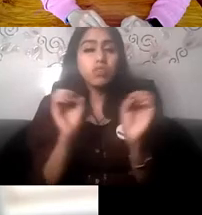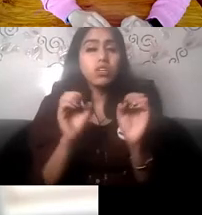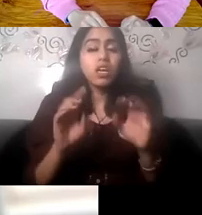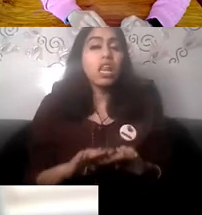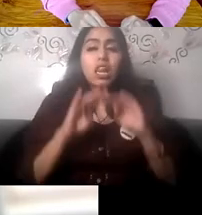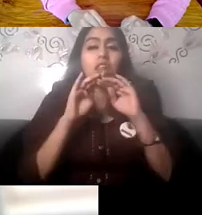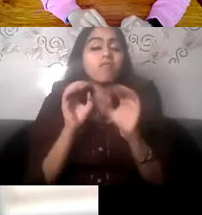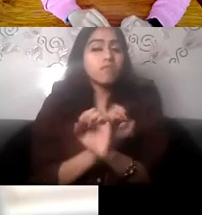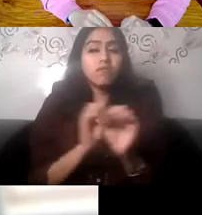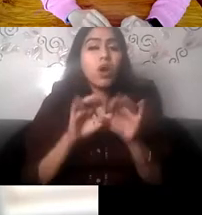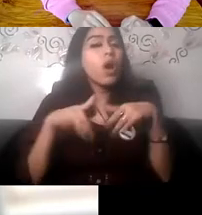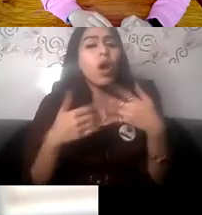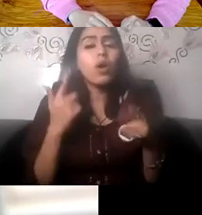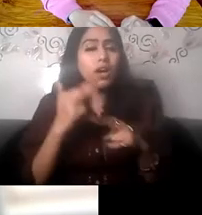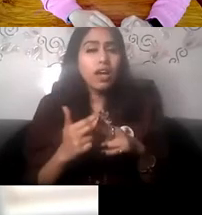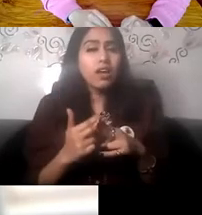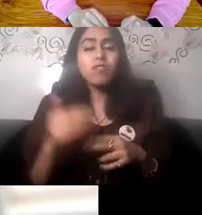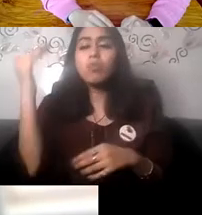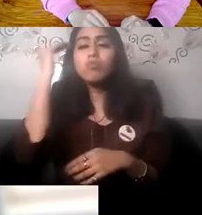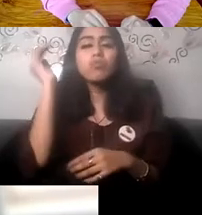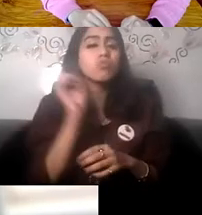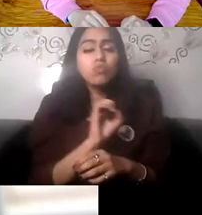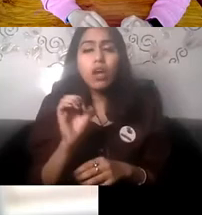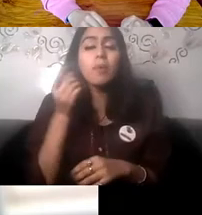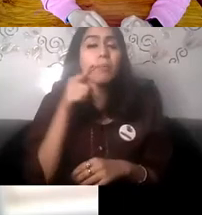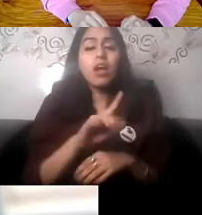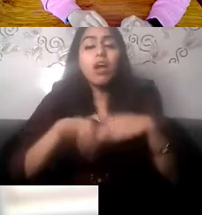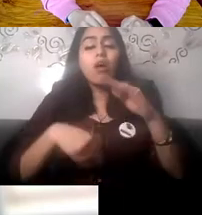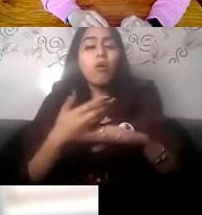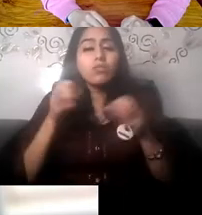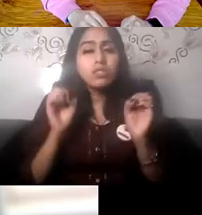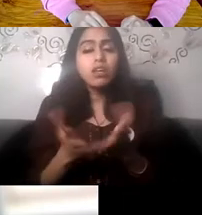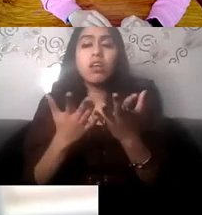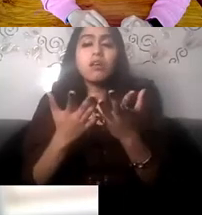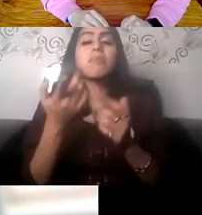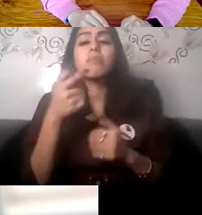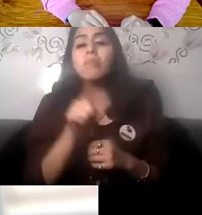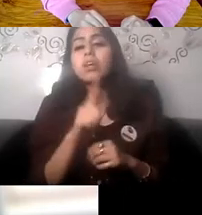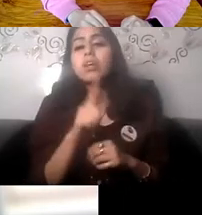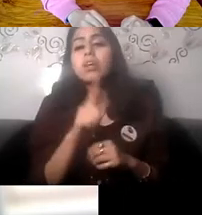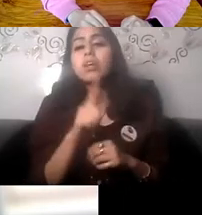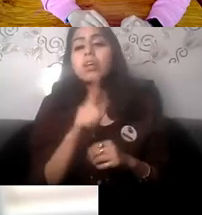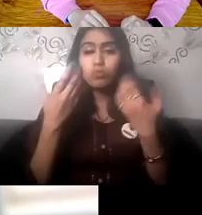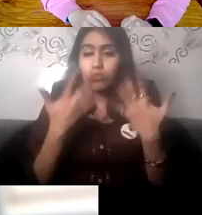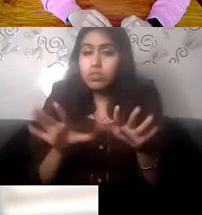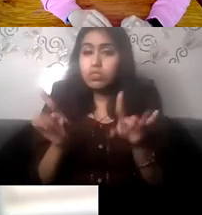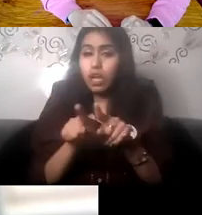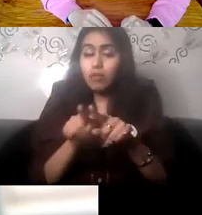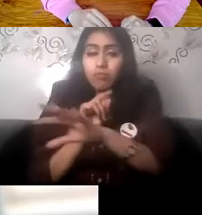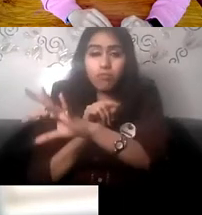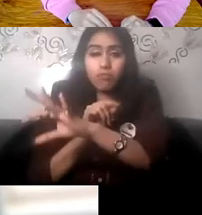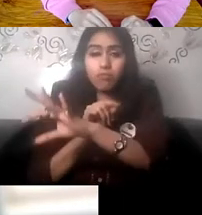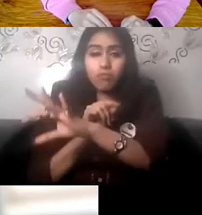face. So we don't really know how to go about it, and once we do employ, what's the